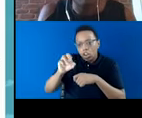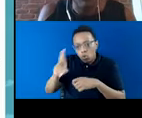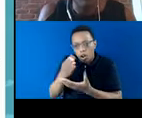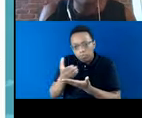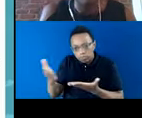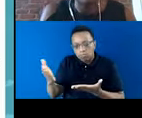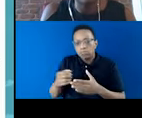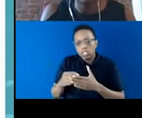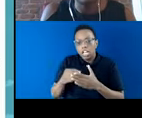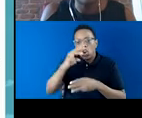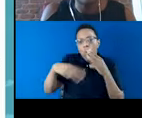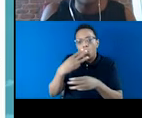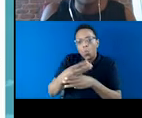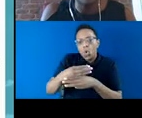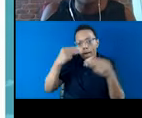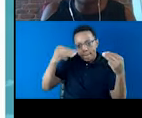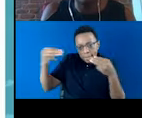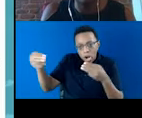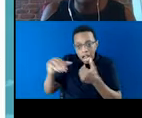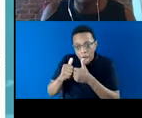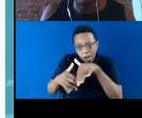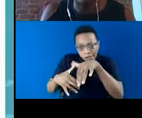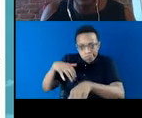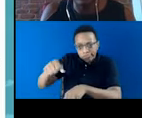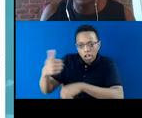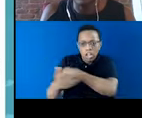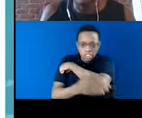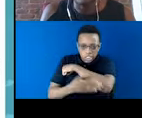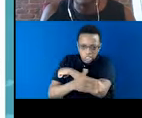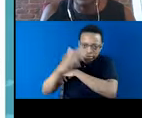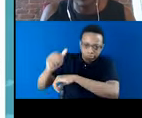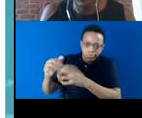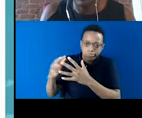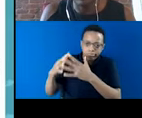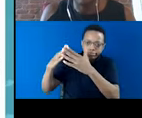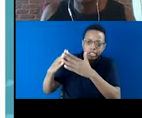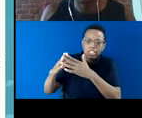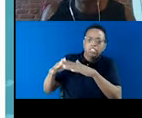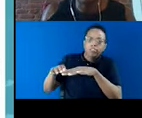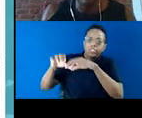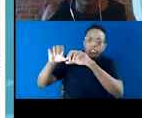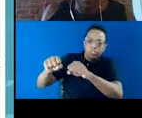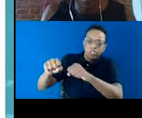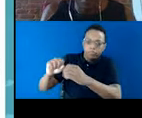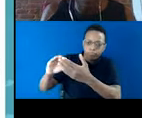and world markets by the conquest of other countries, the establishment of colonies, etc.